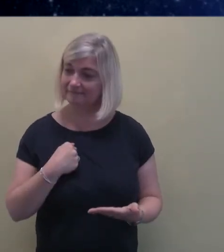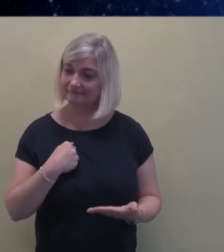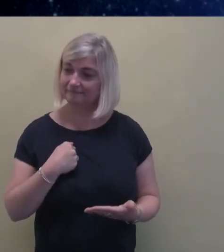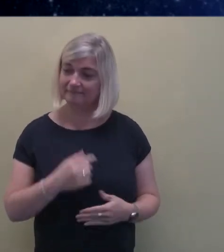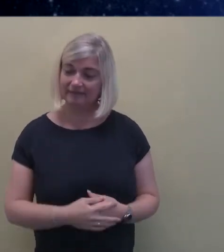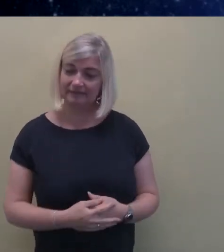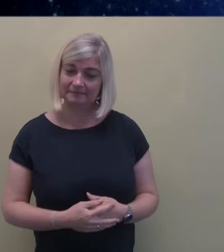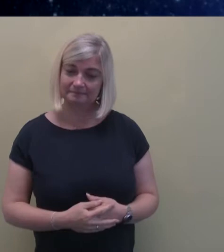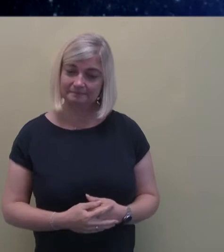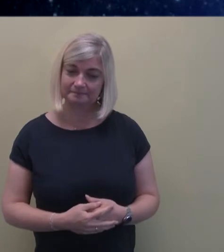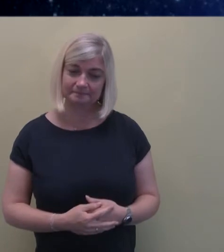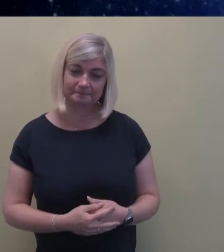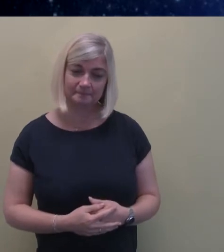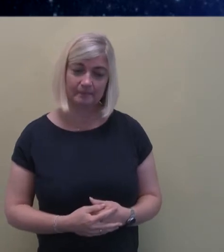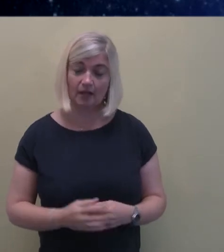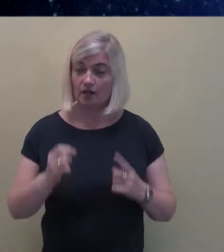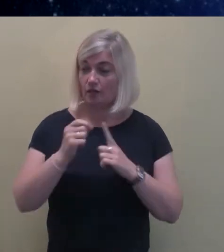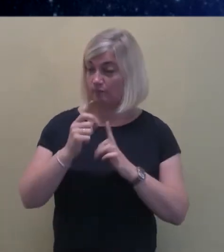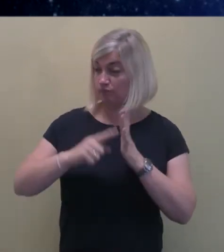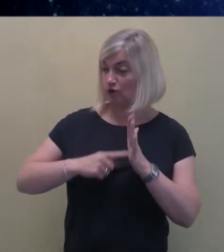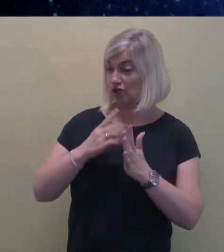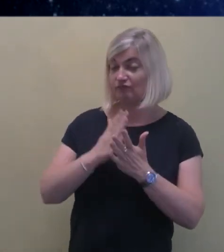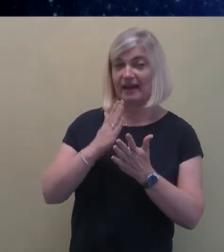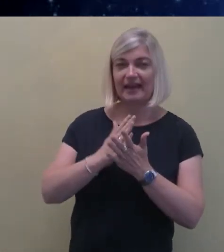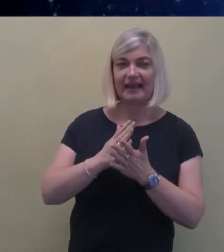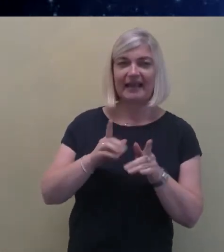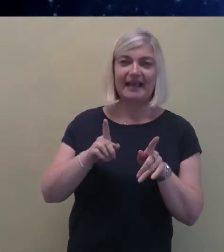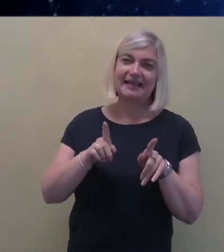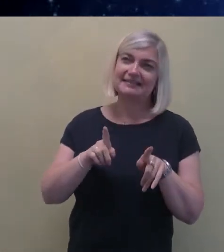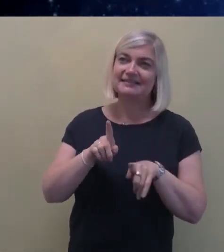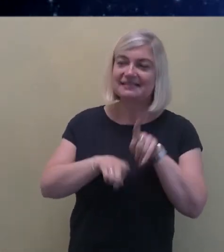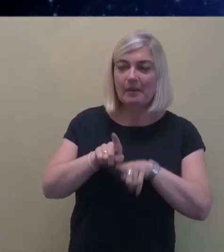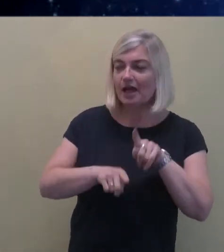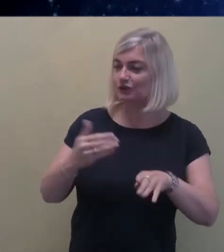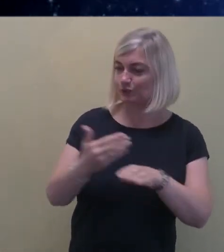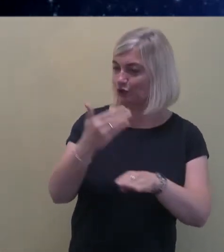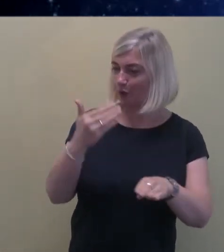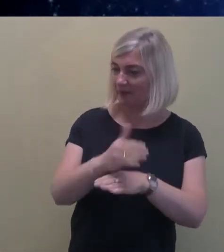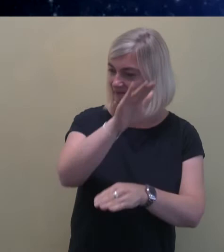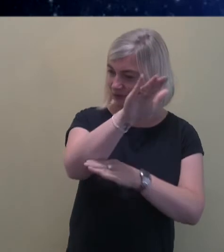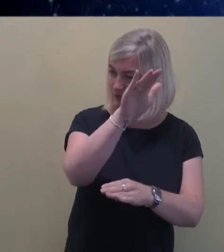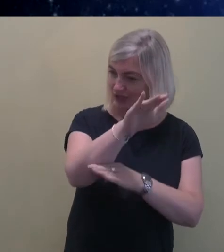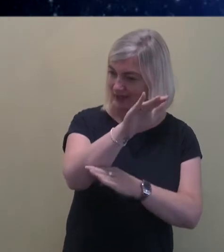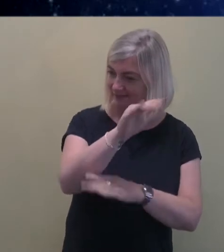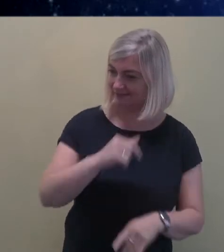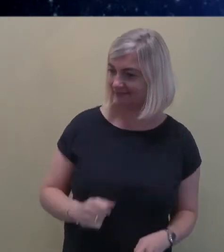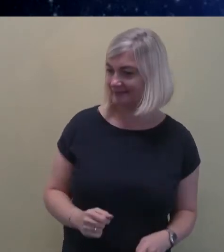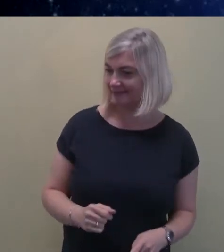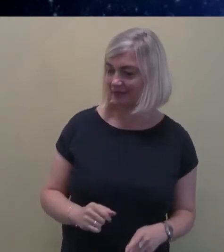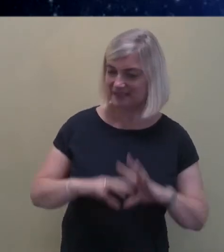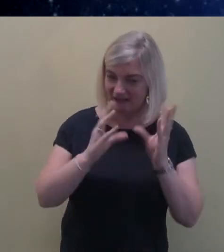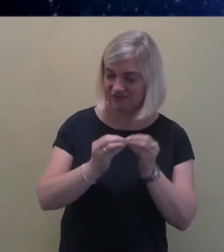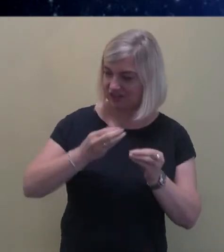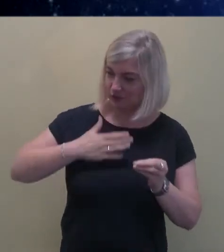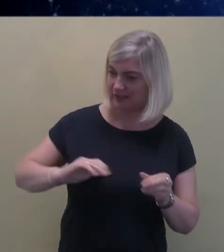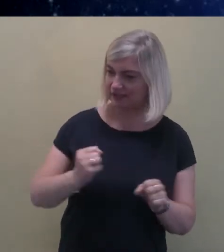classroom learning. So whatever you learn in classroom, you apply that in industry, in your work placement, and what you learn with employers, you